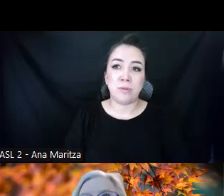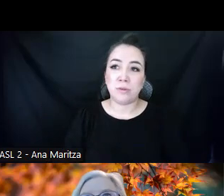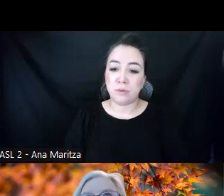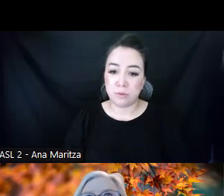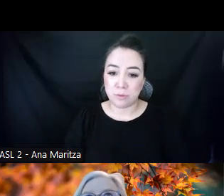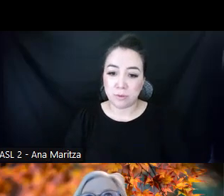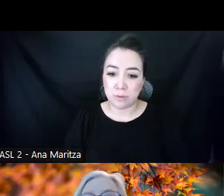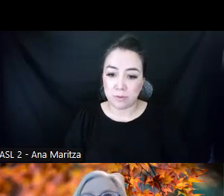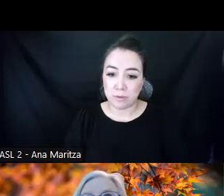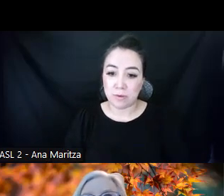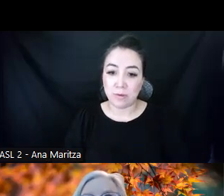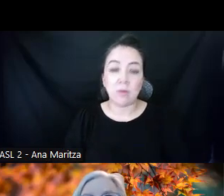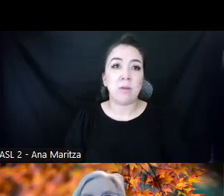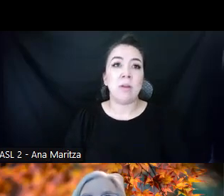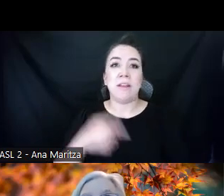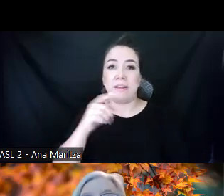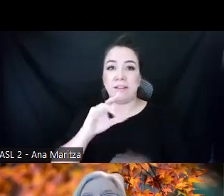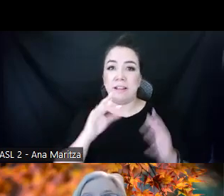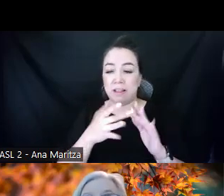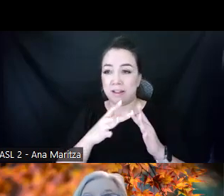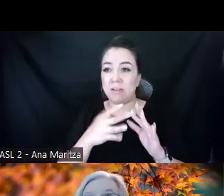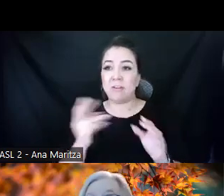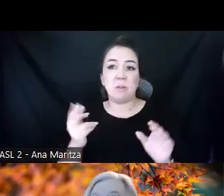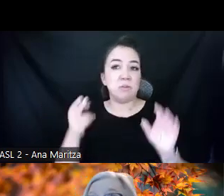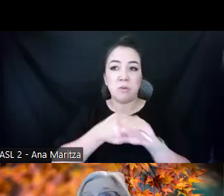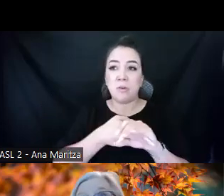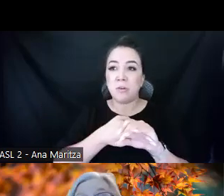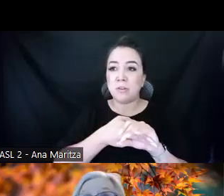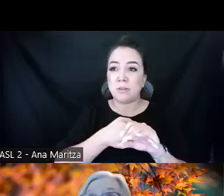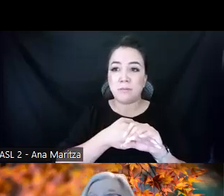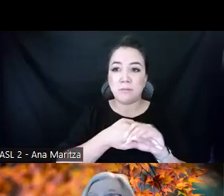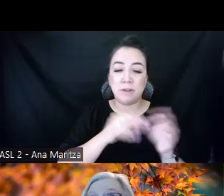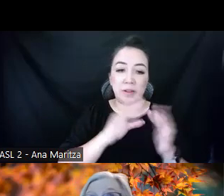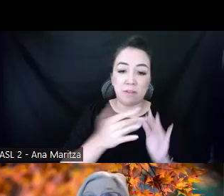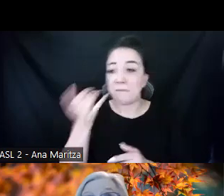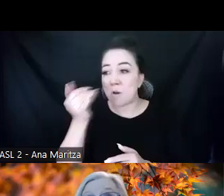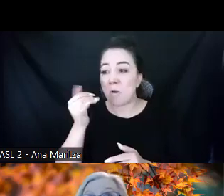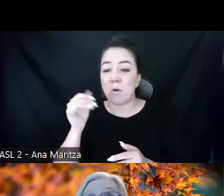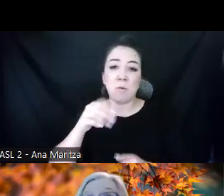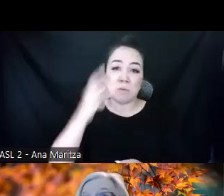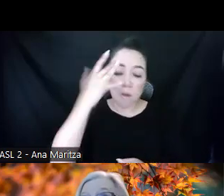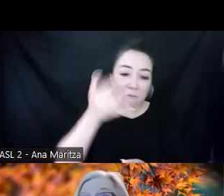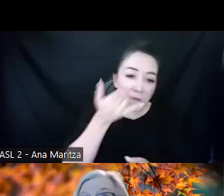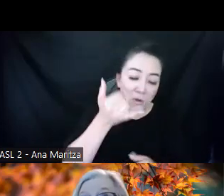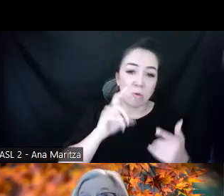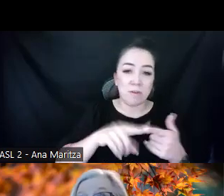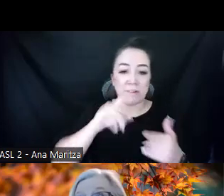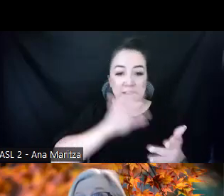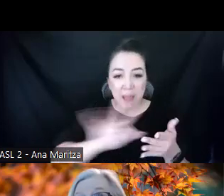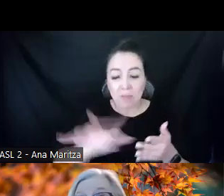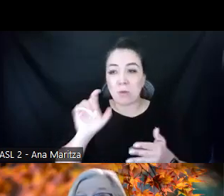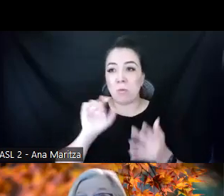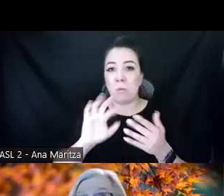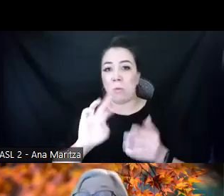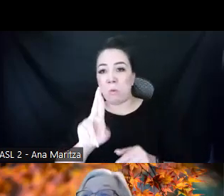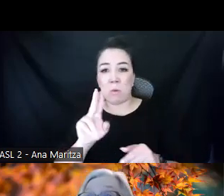Here's a link. You can join this meeting by smartphone, tablet, or computer using this link, or you can join